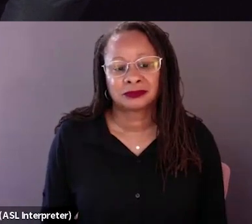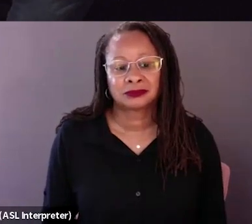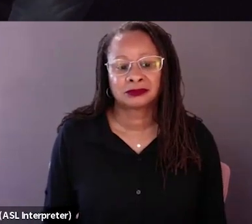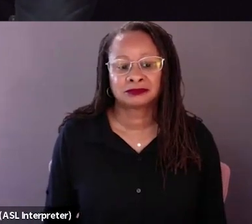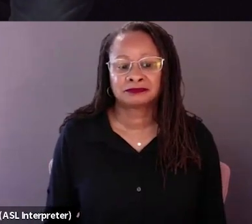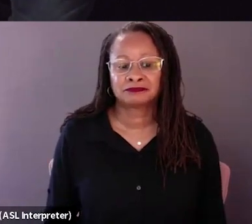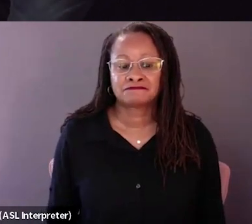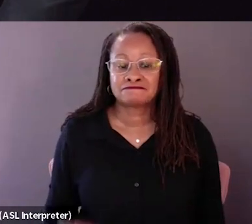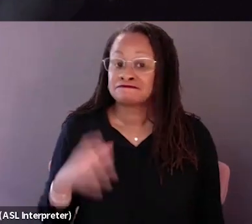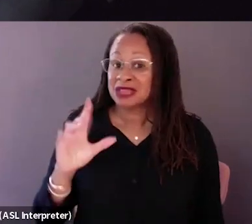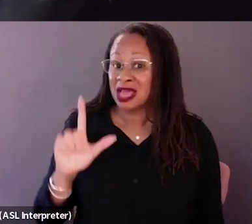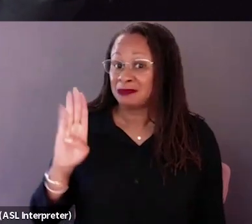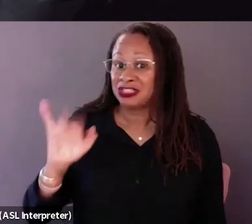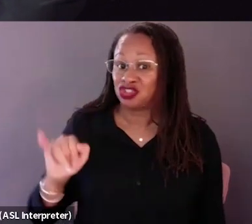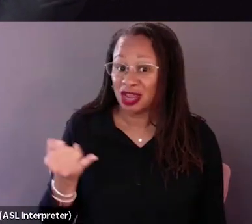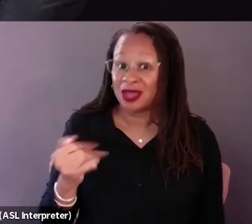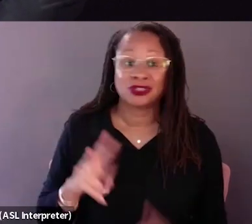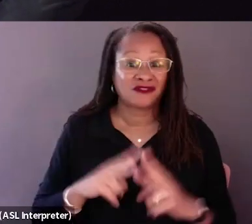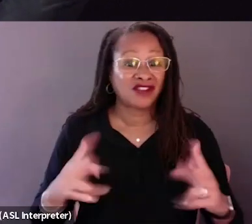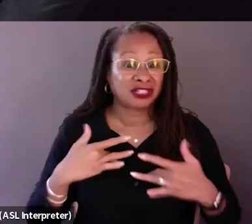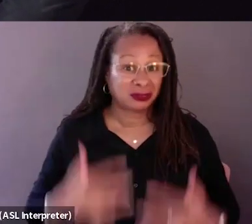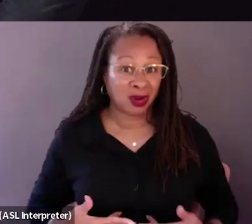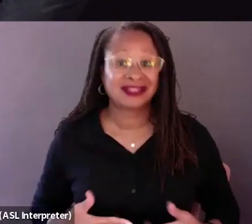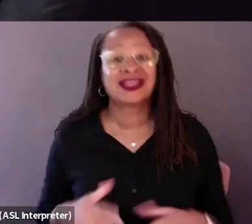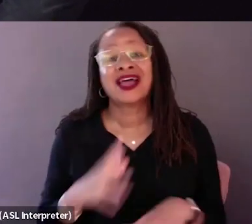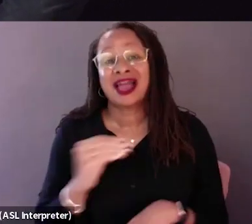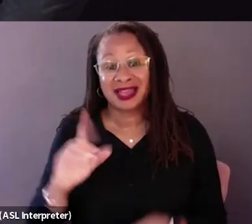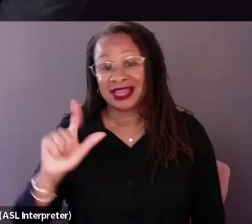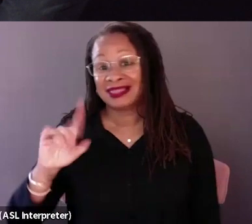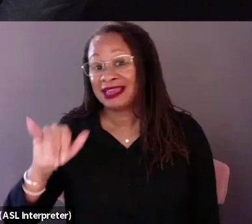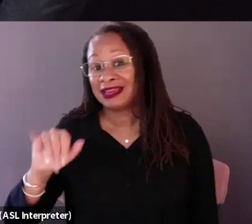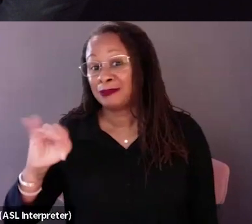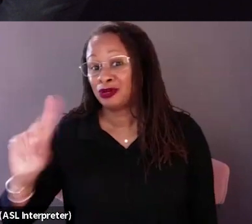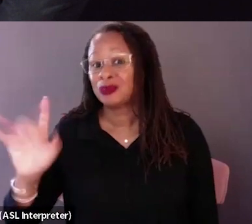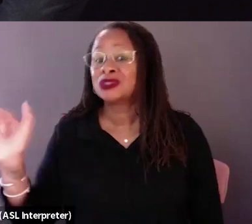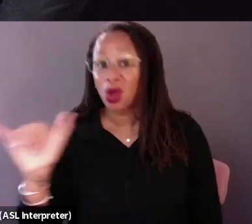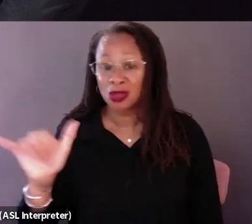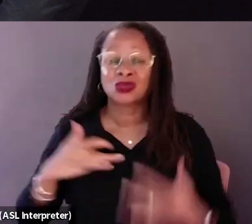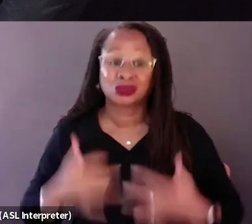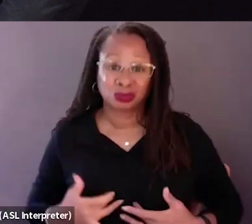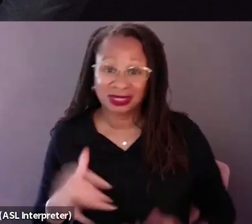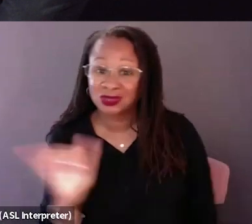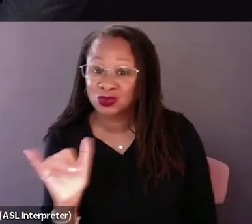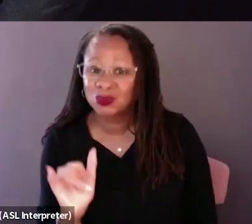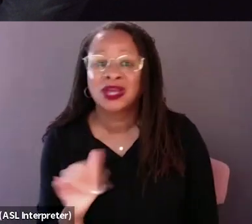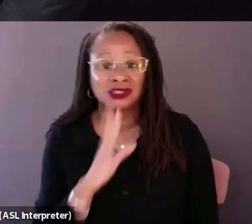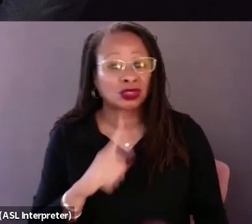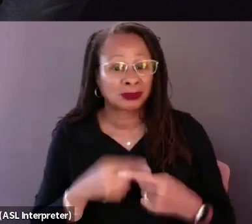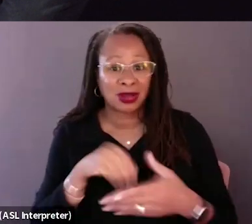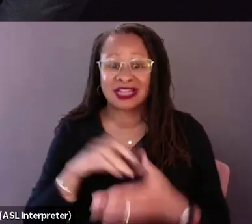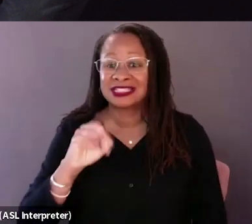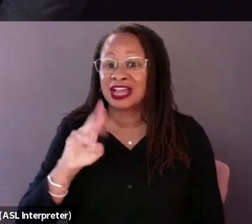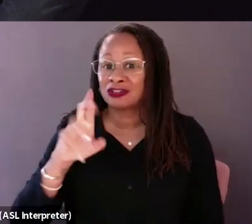He was really depressed, and she had her moments when she was depressed as well that she talked about in the diaries. And she really did